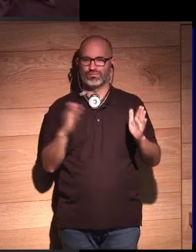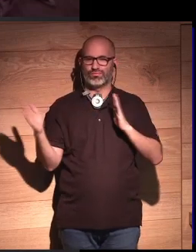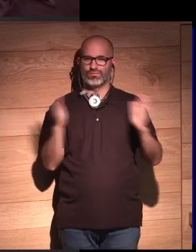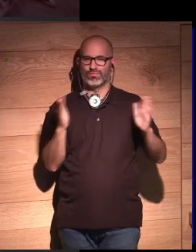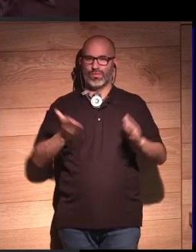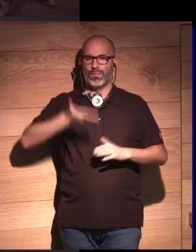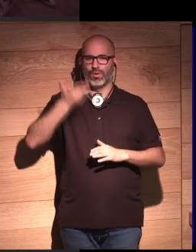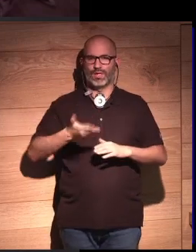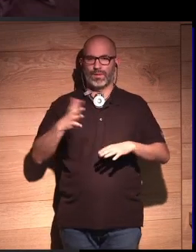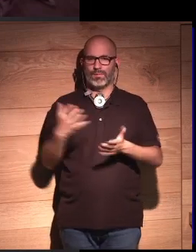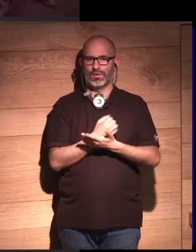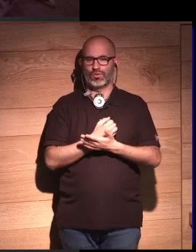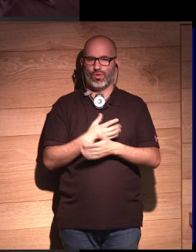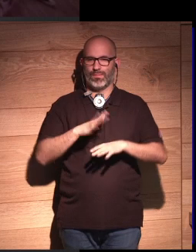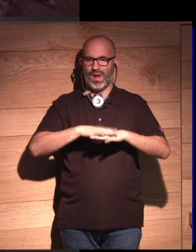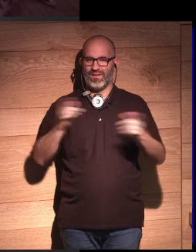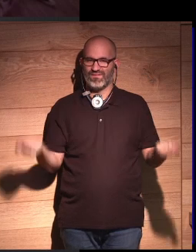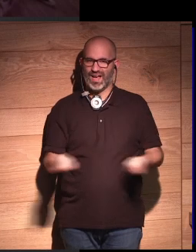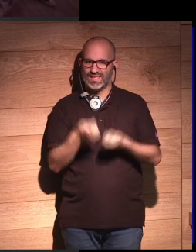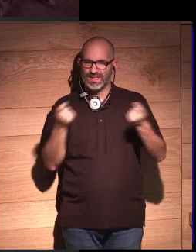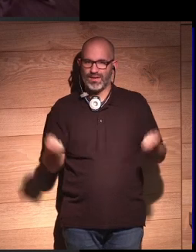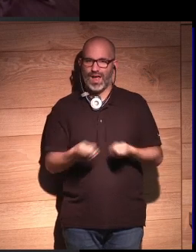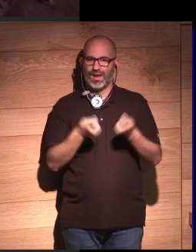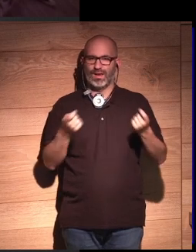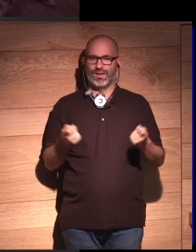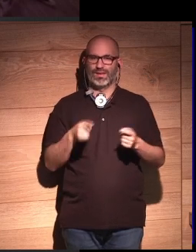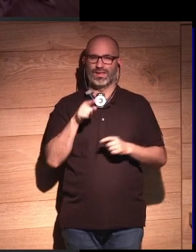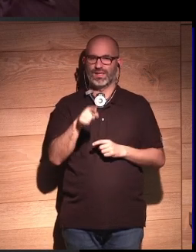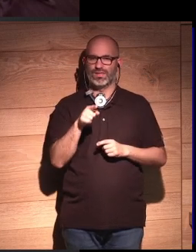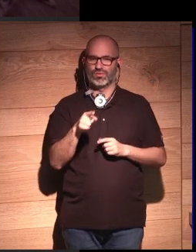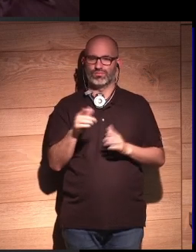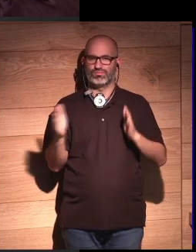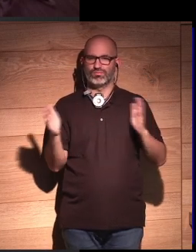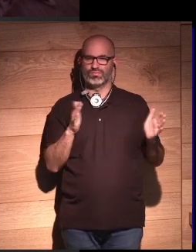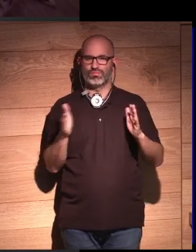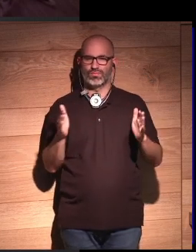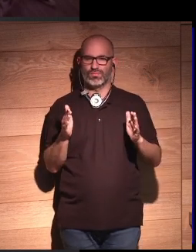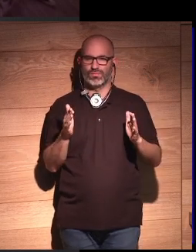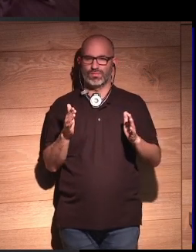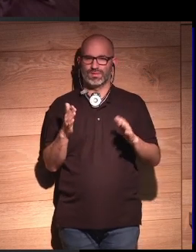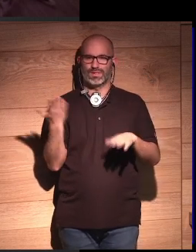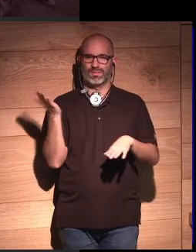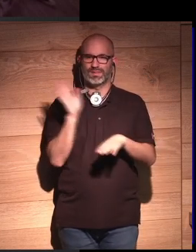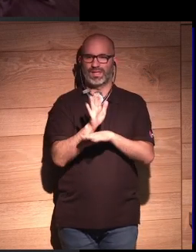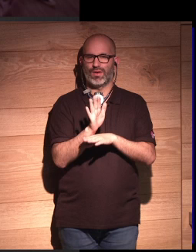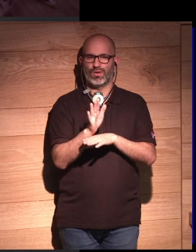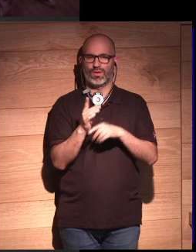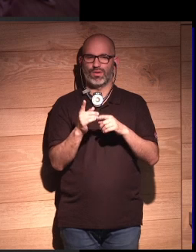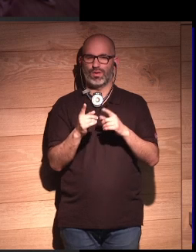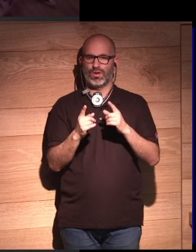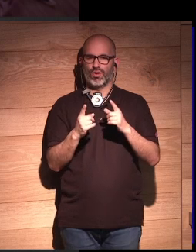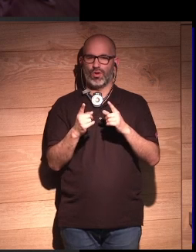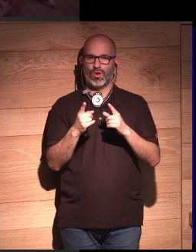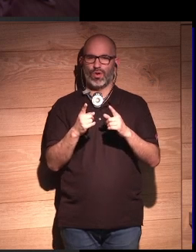festival, for the program. It featured Nani's work, Project Syria. It was about